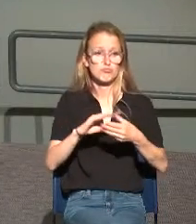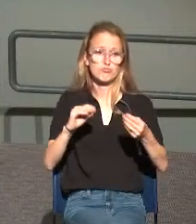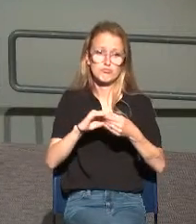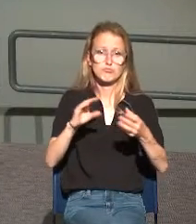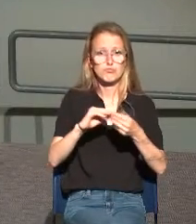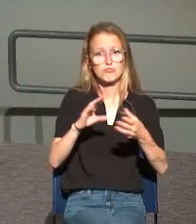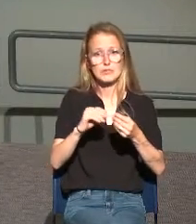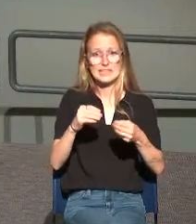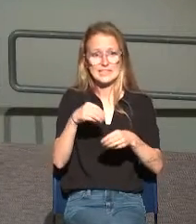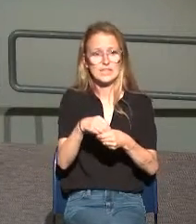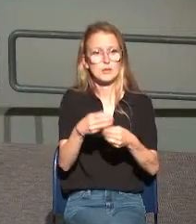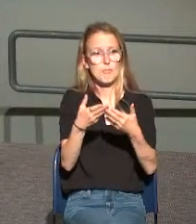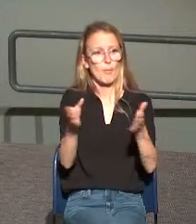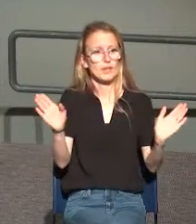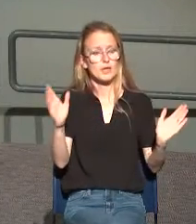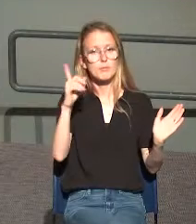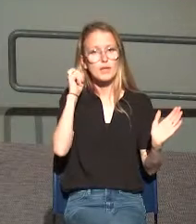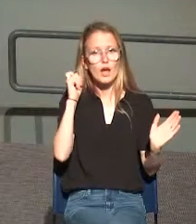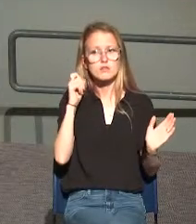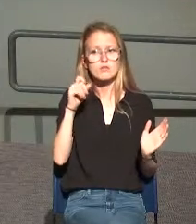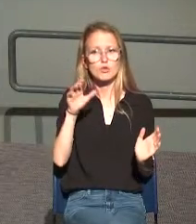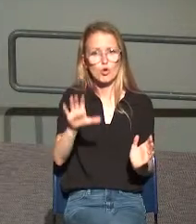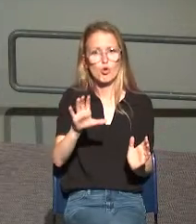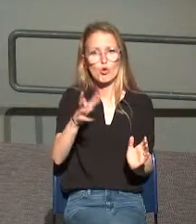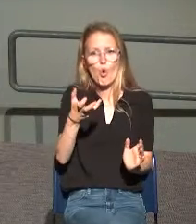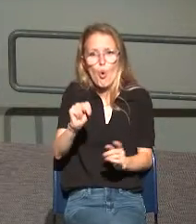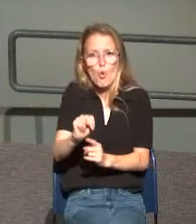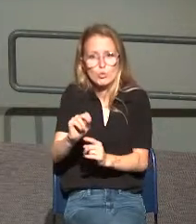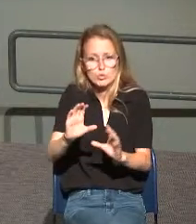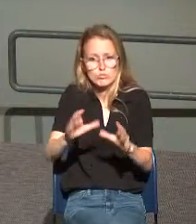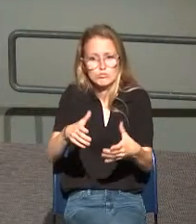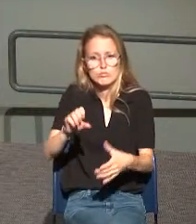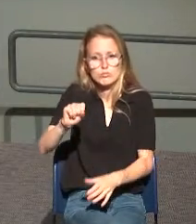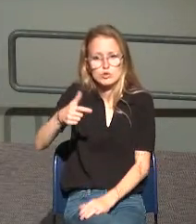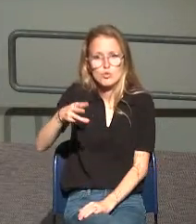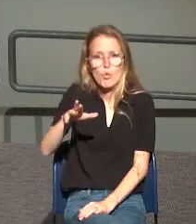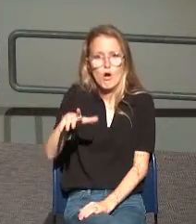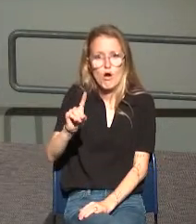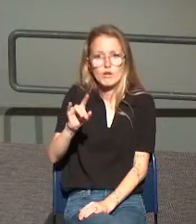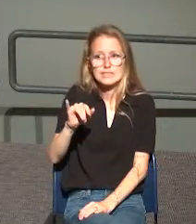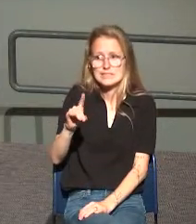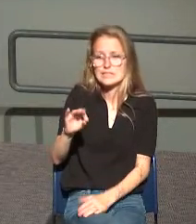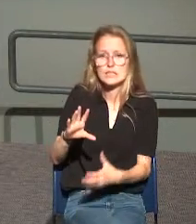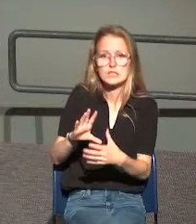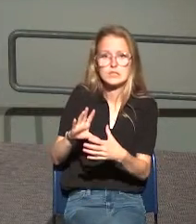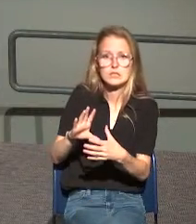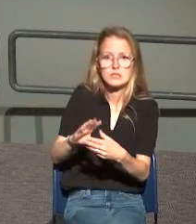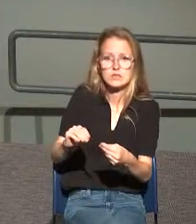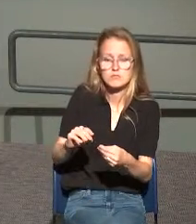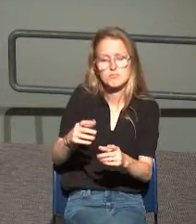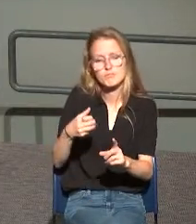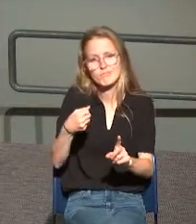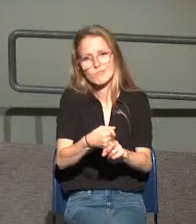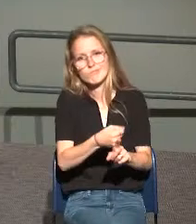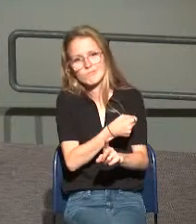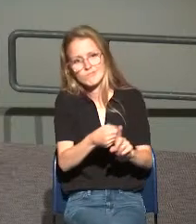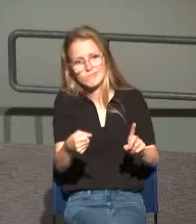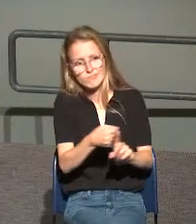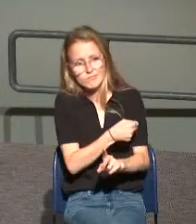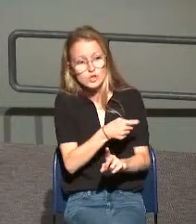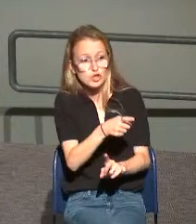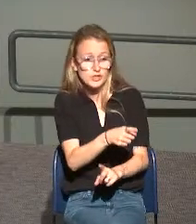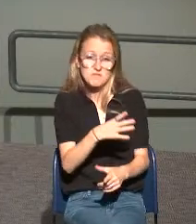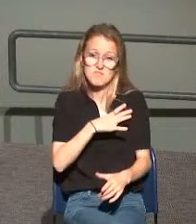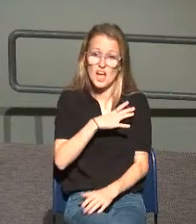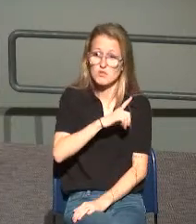squadron, and nobody wanted to do anything. And she went to the press and was ostracized for it, and had